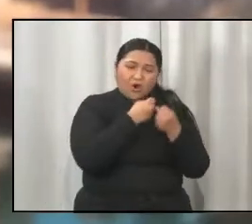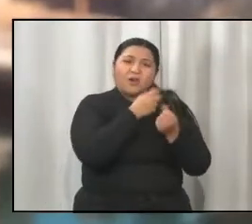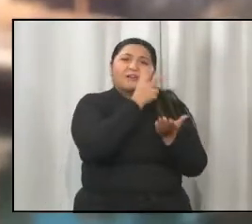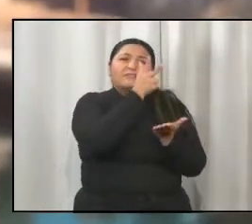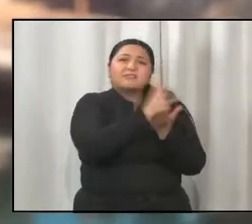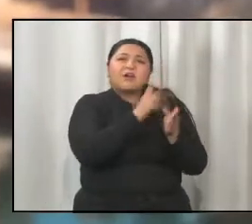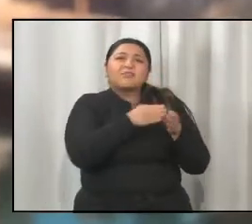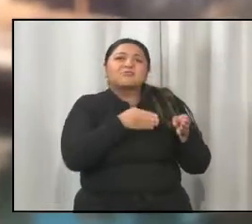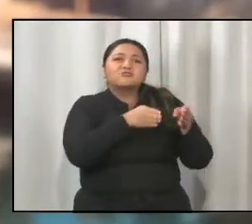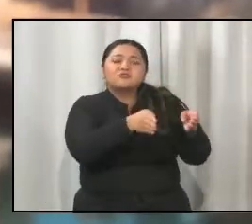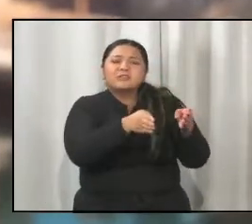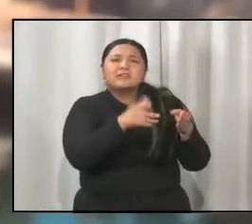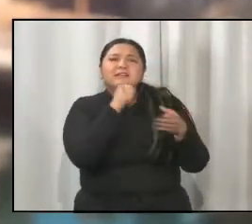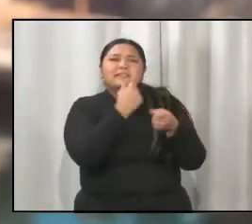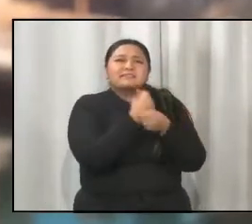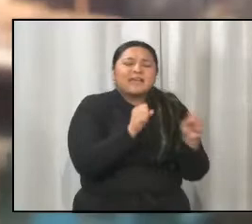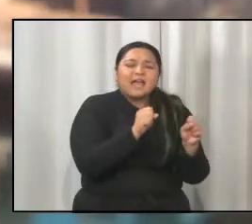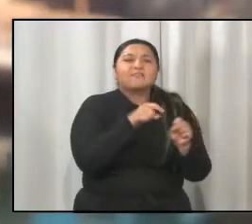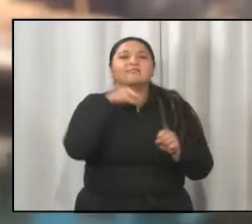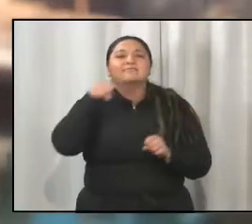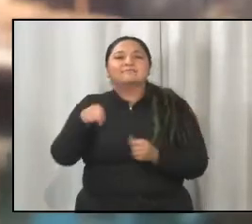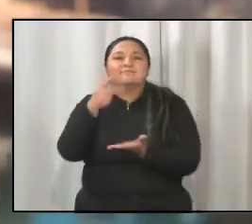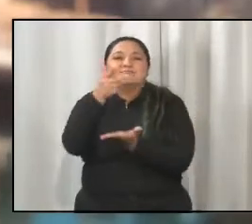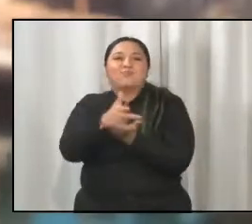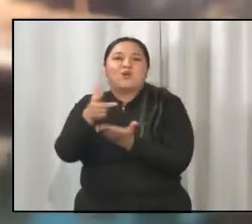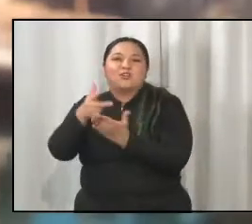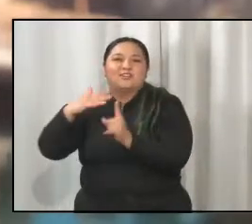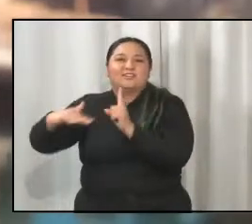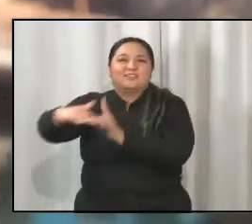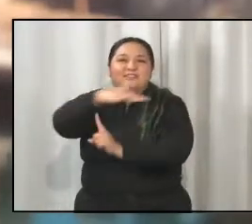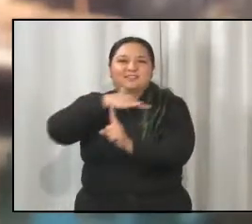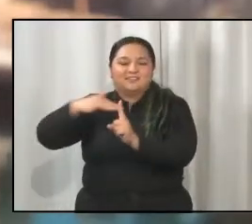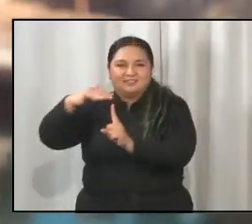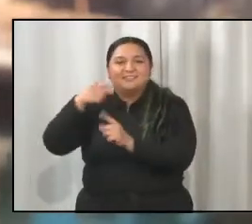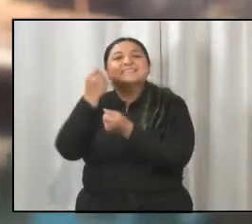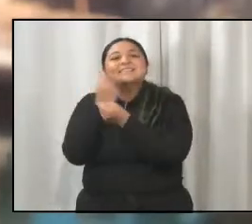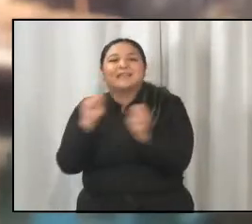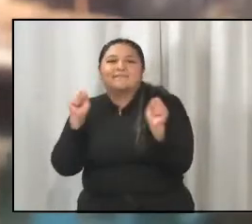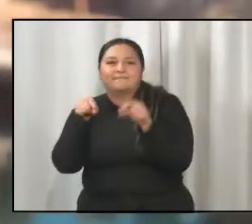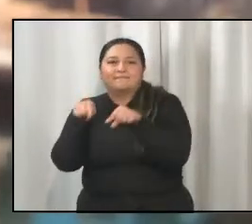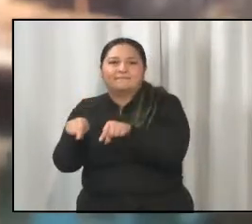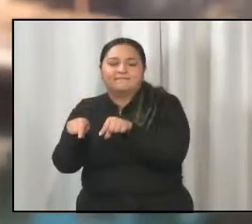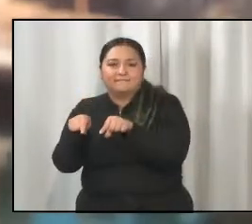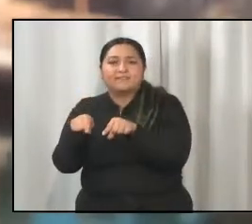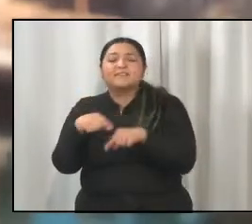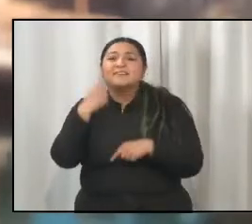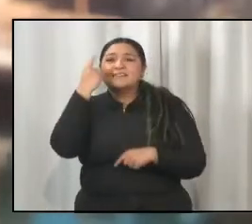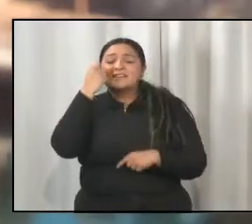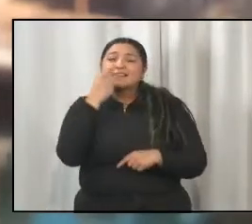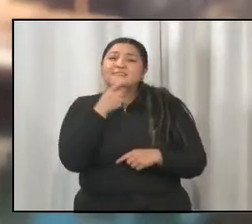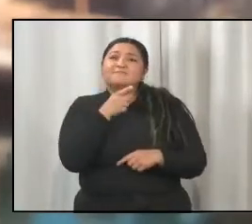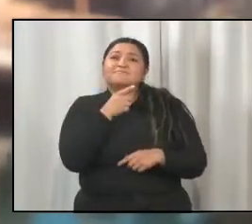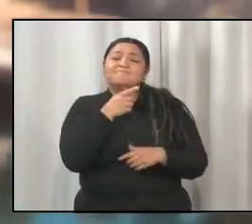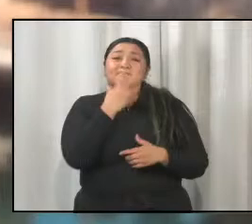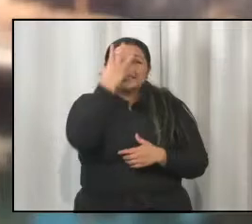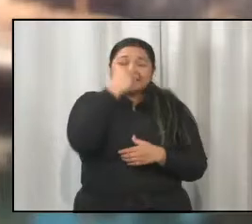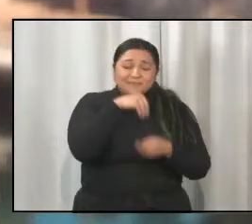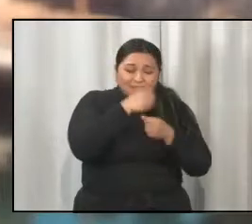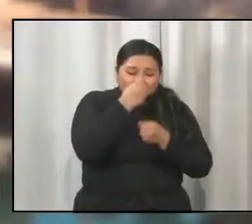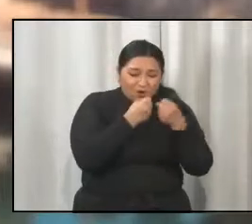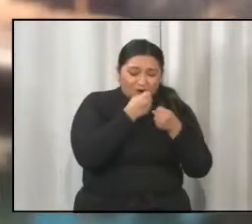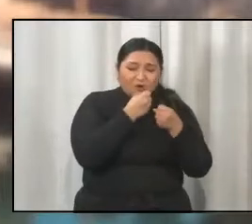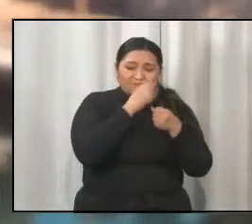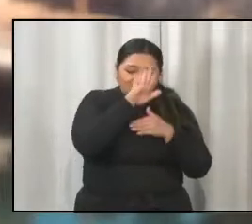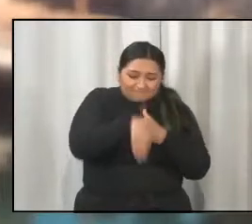overnight, offering safety and a dignified environment for people who can be vulnerable sheltering in their vehicles